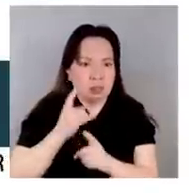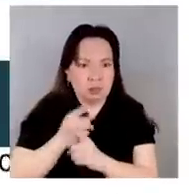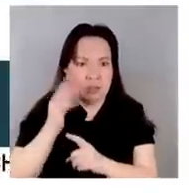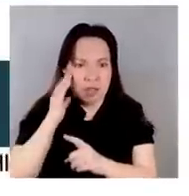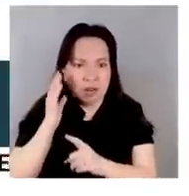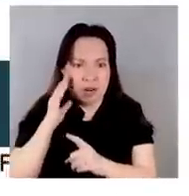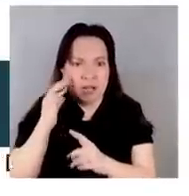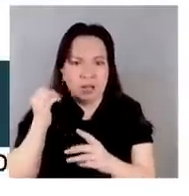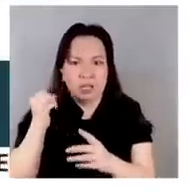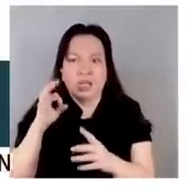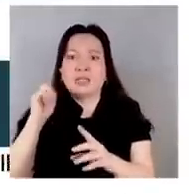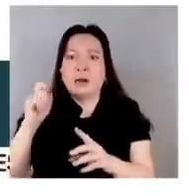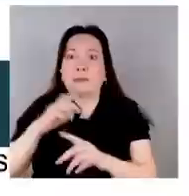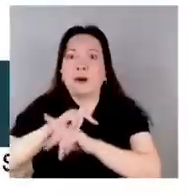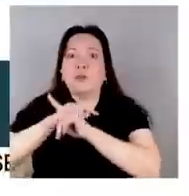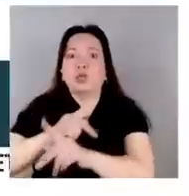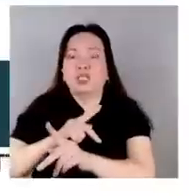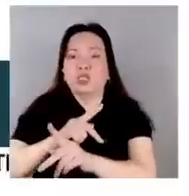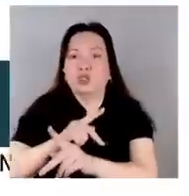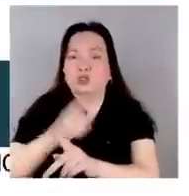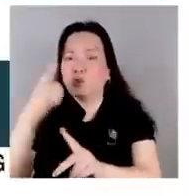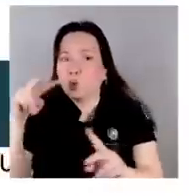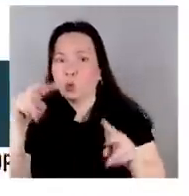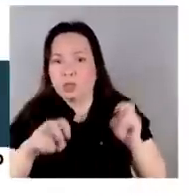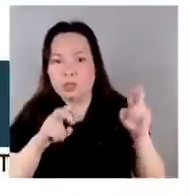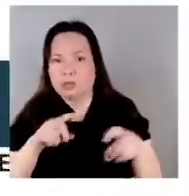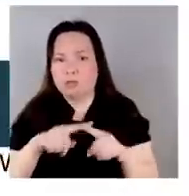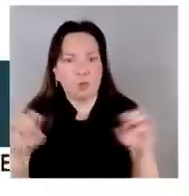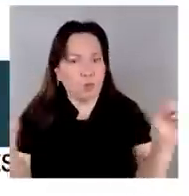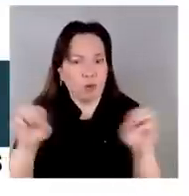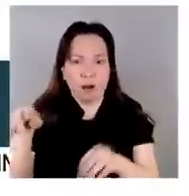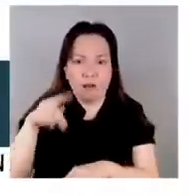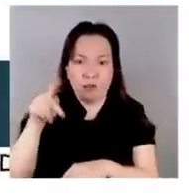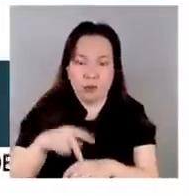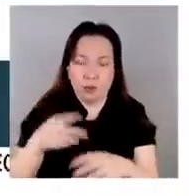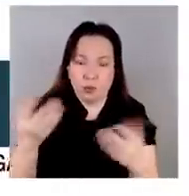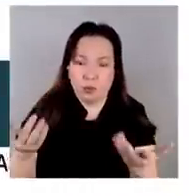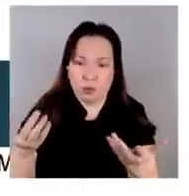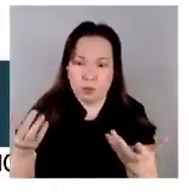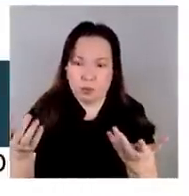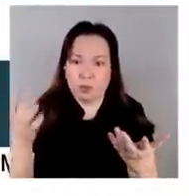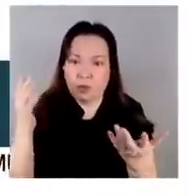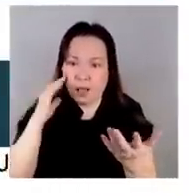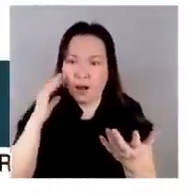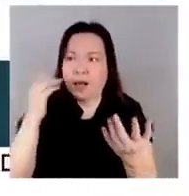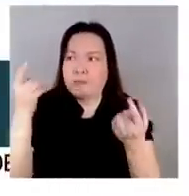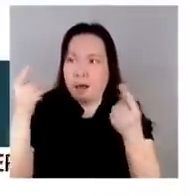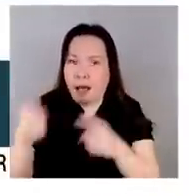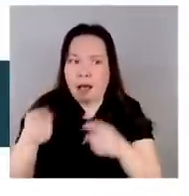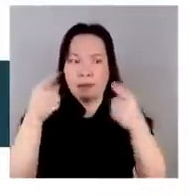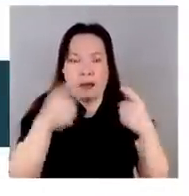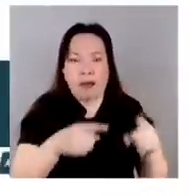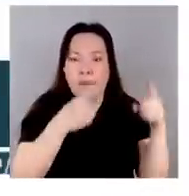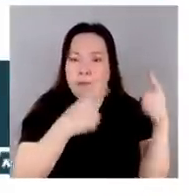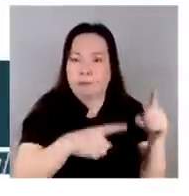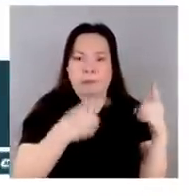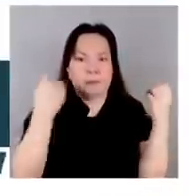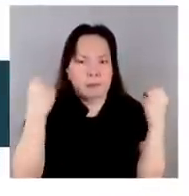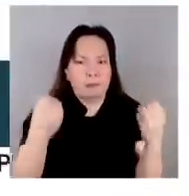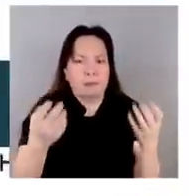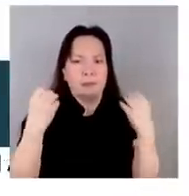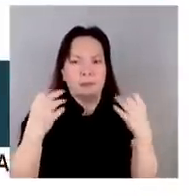witness and victim protection. And that doesn't exist here. And we know from, you know, numerous cases that have also been, you